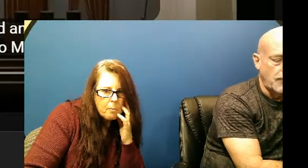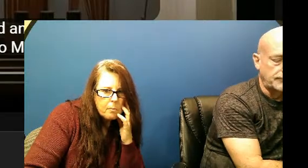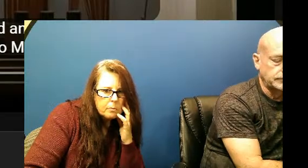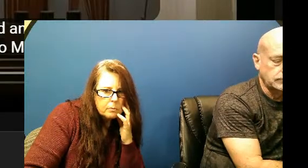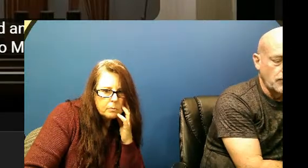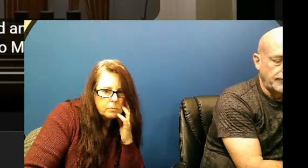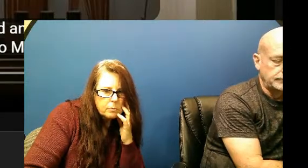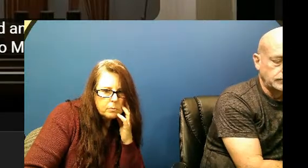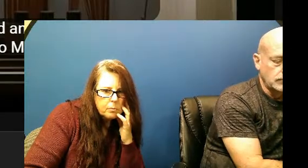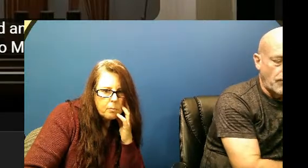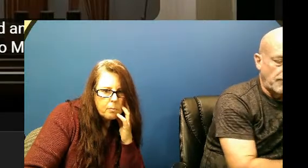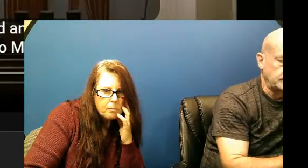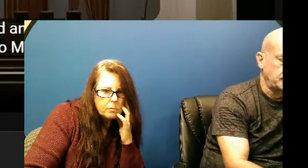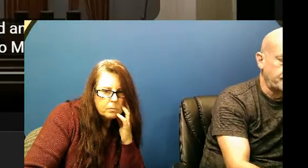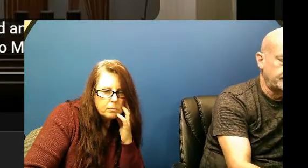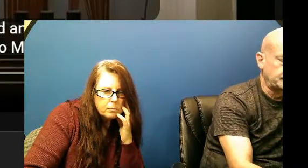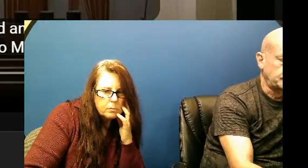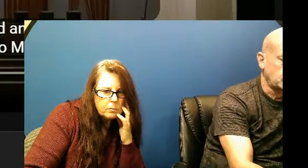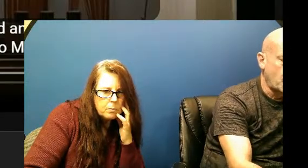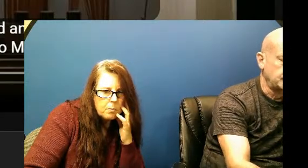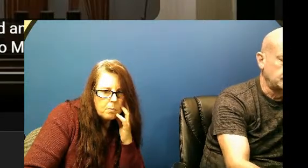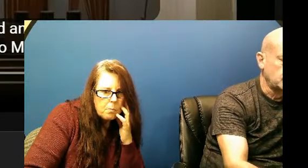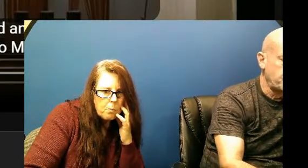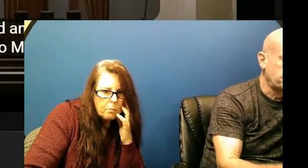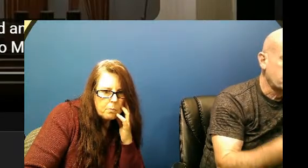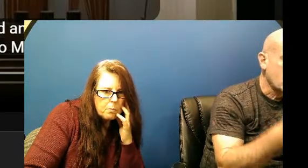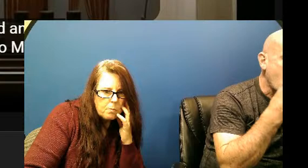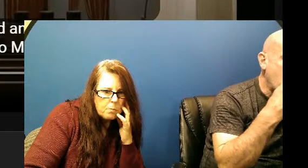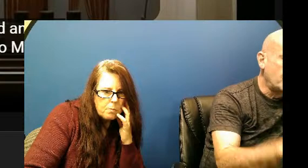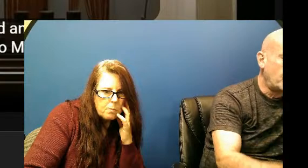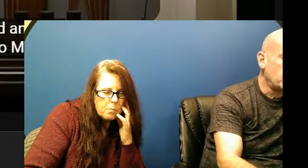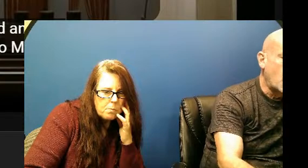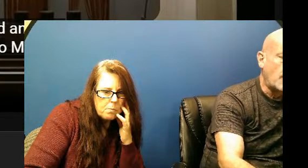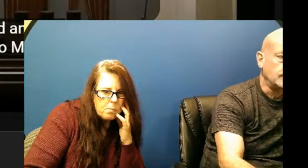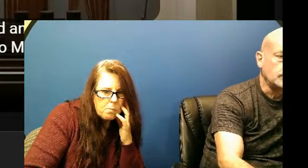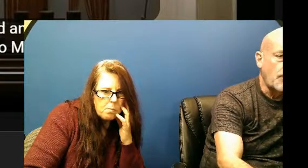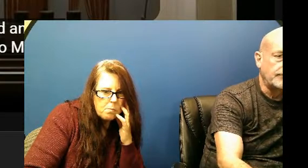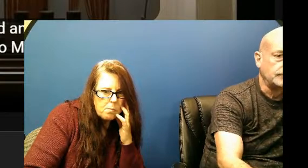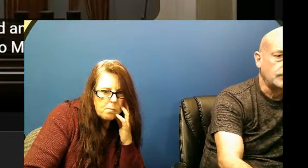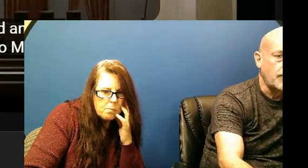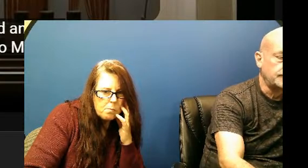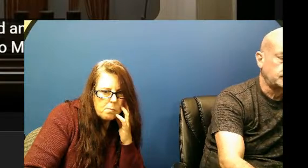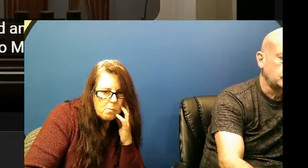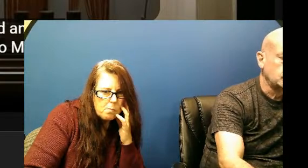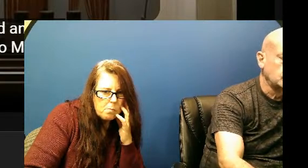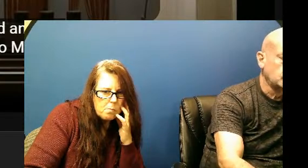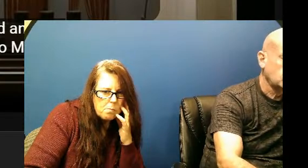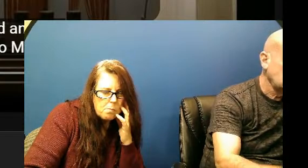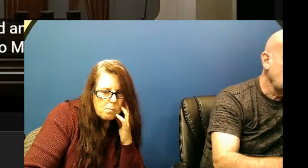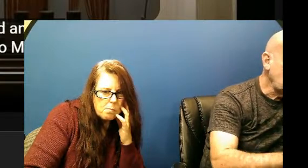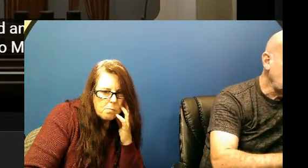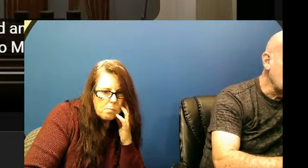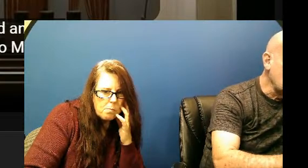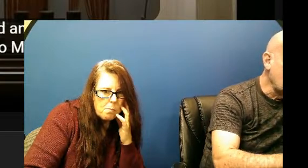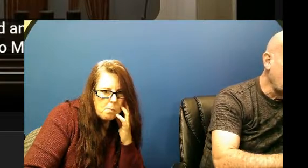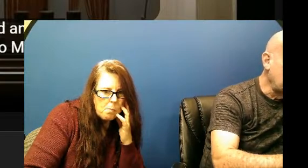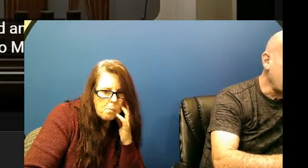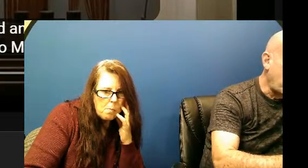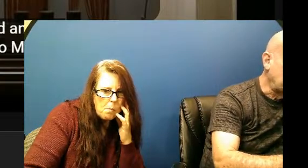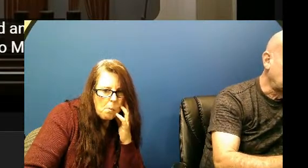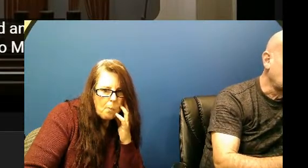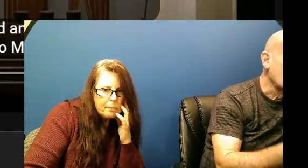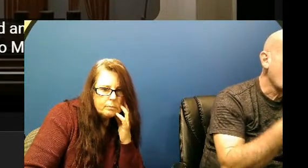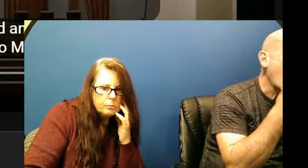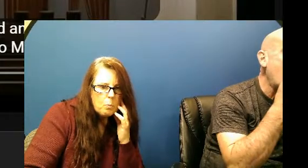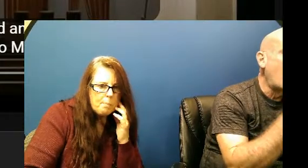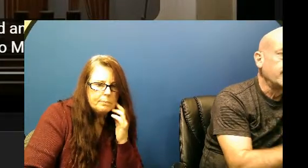law have been passed by Congress for data security reasons? Because you're being asked to uphold a law based on that single governmental interest. And when you look through the provisions, like